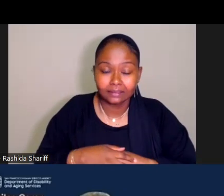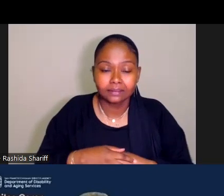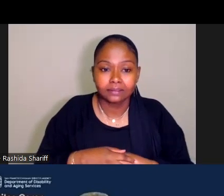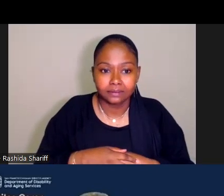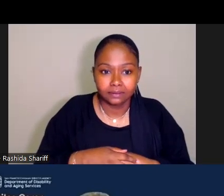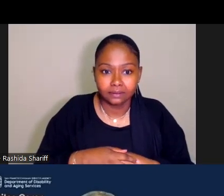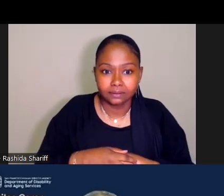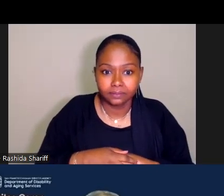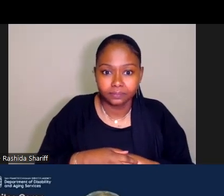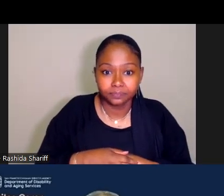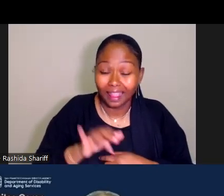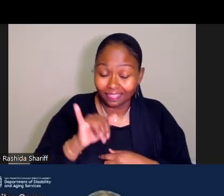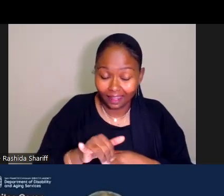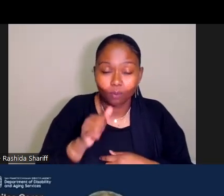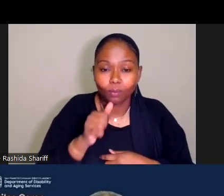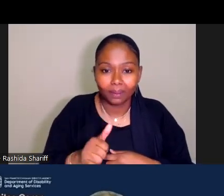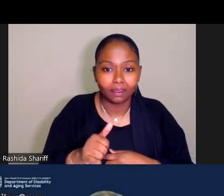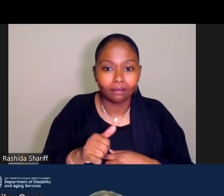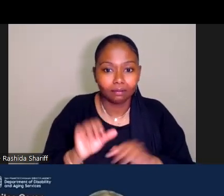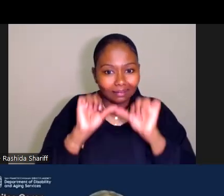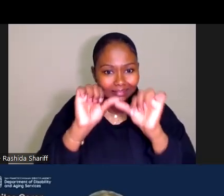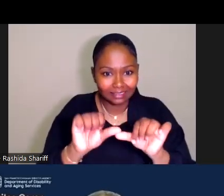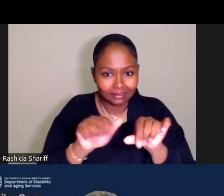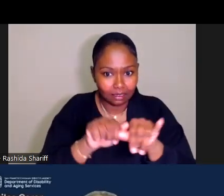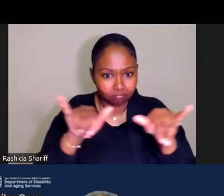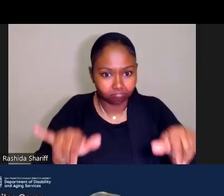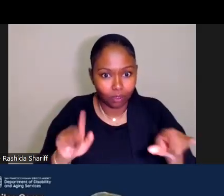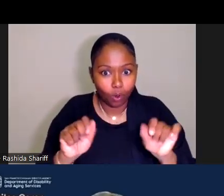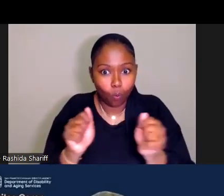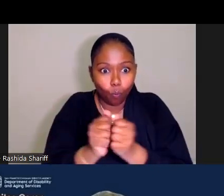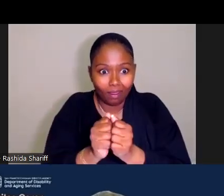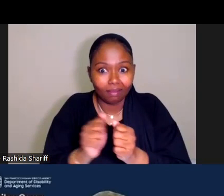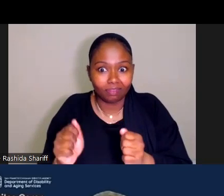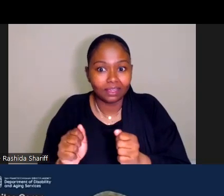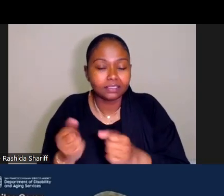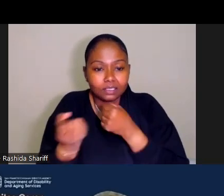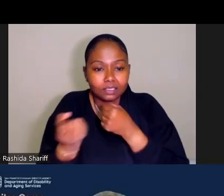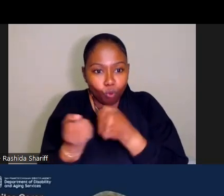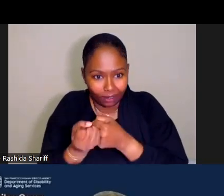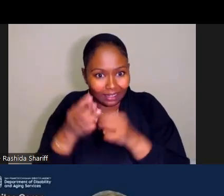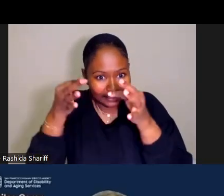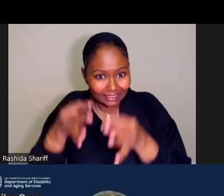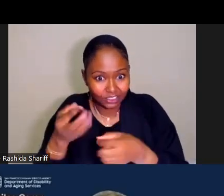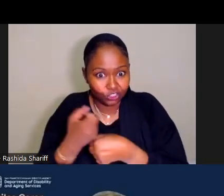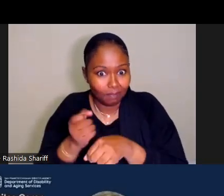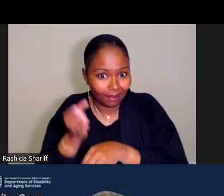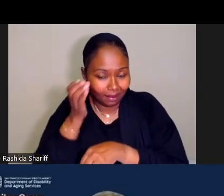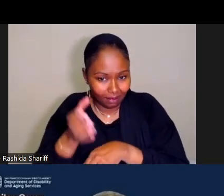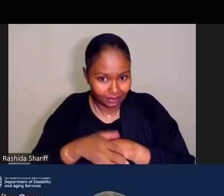is consistent with supportive decision-making concepts, which is one of the